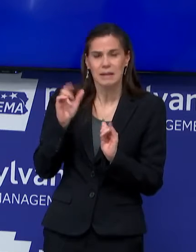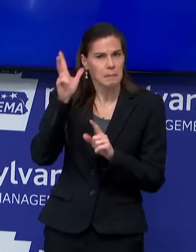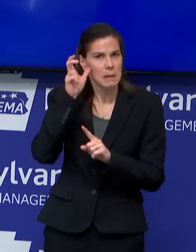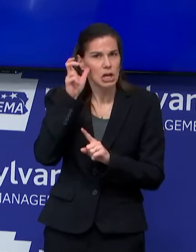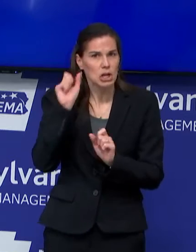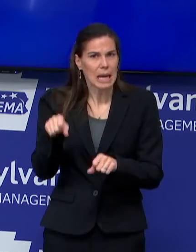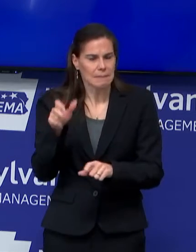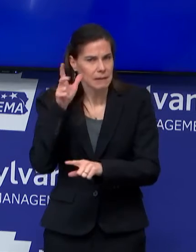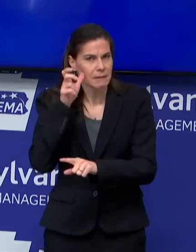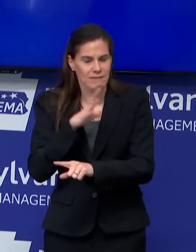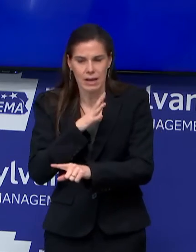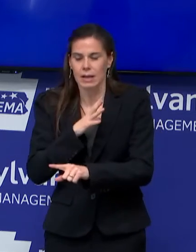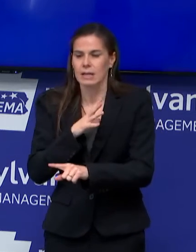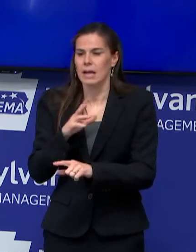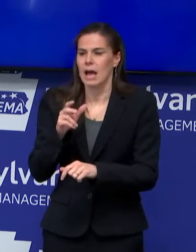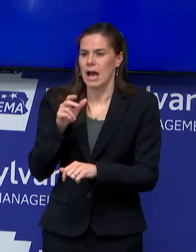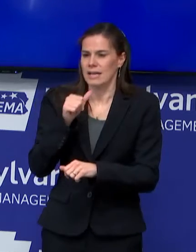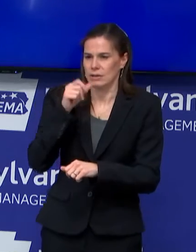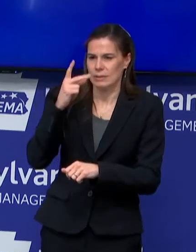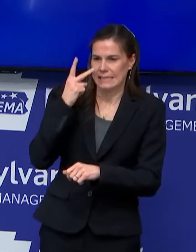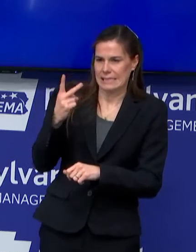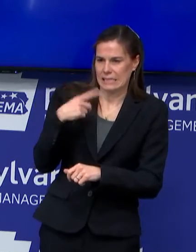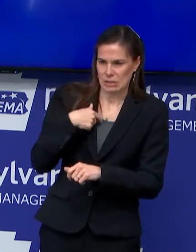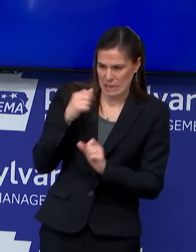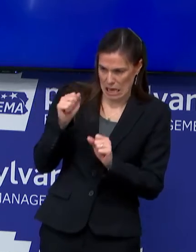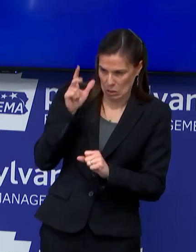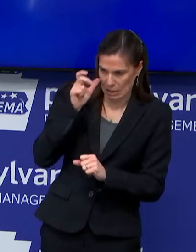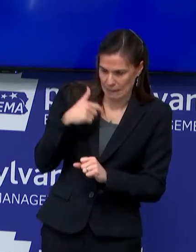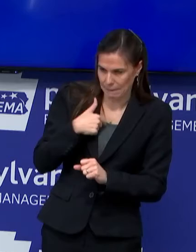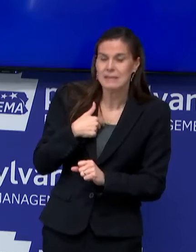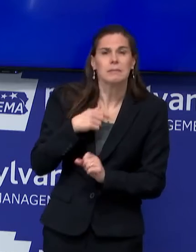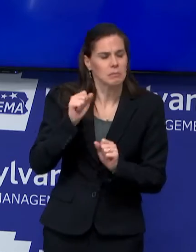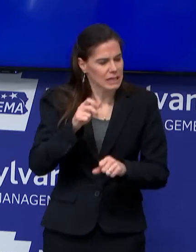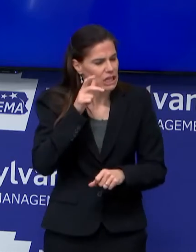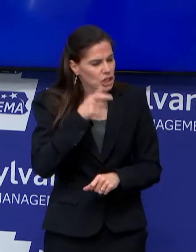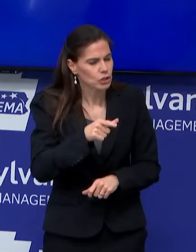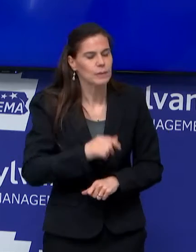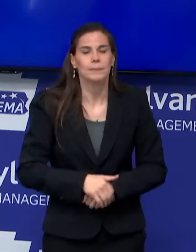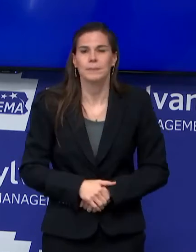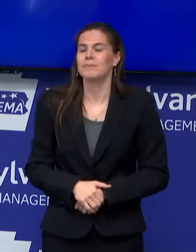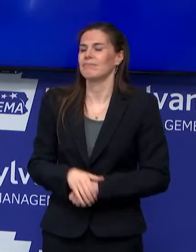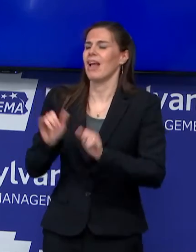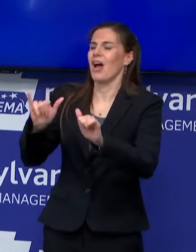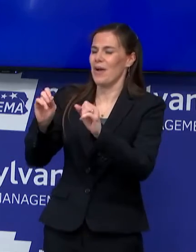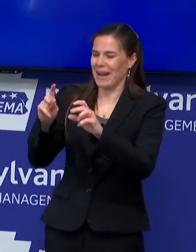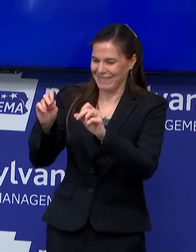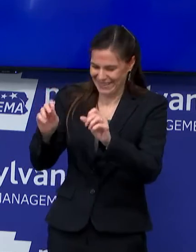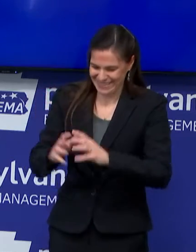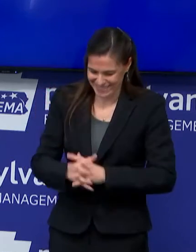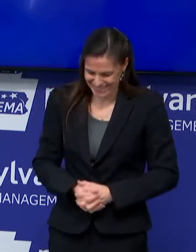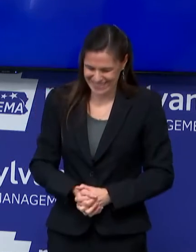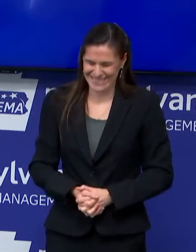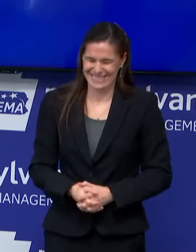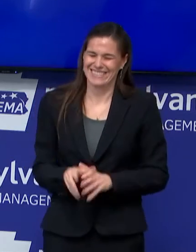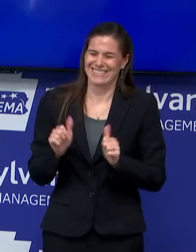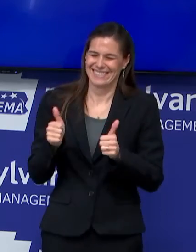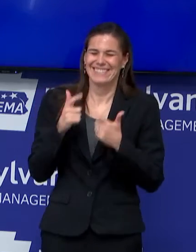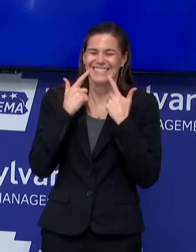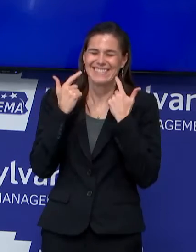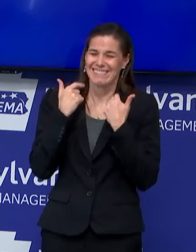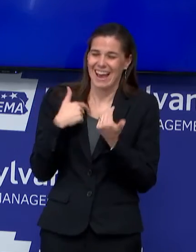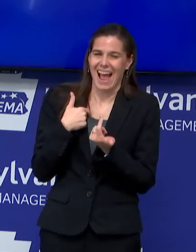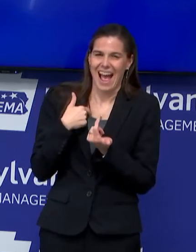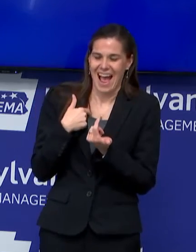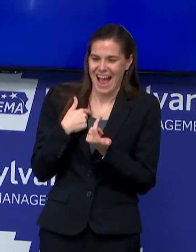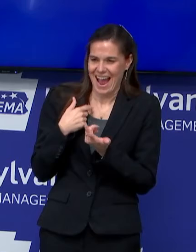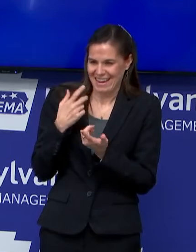I don't see you all up on my screen, so I'm not sure if you can hear me. We can hear you. But okay. Okay. I was still